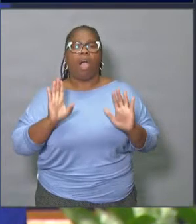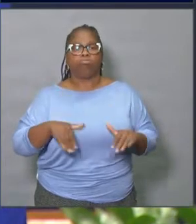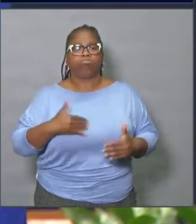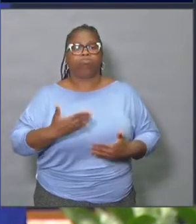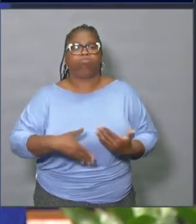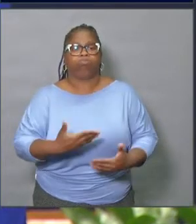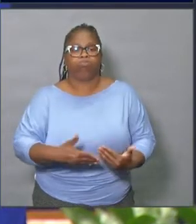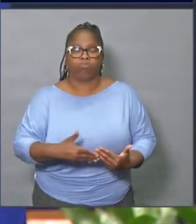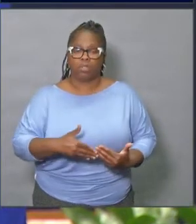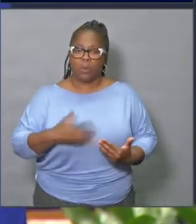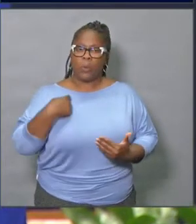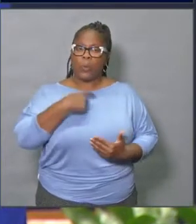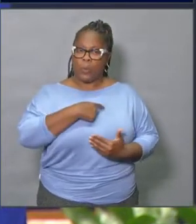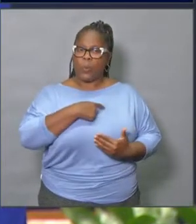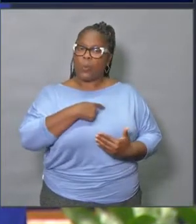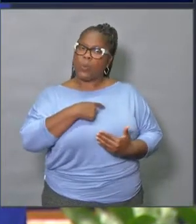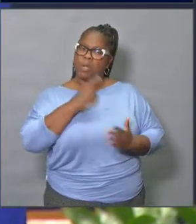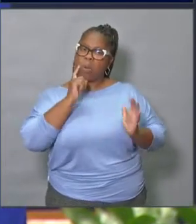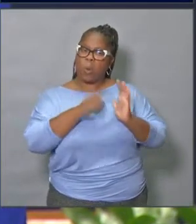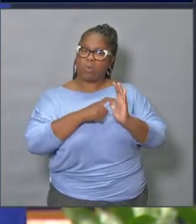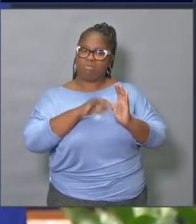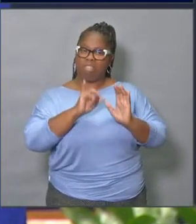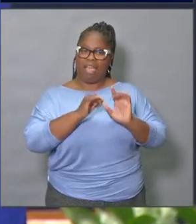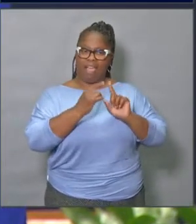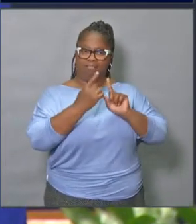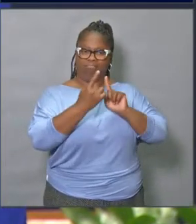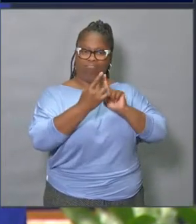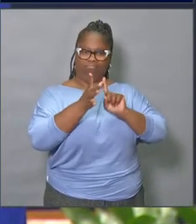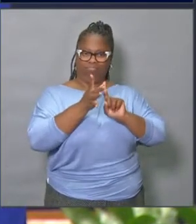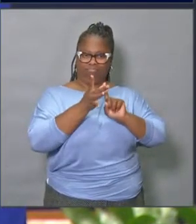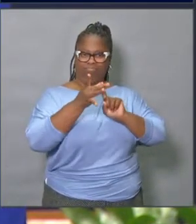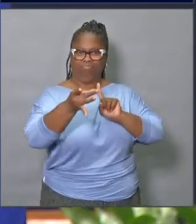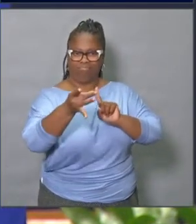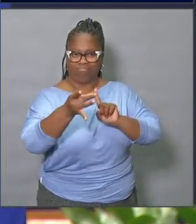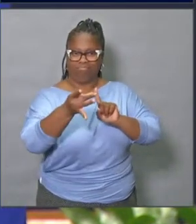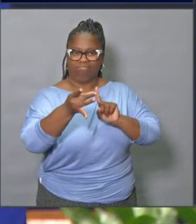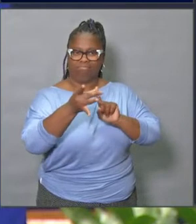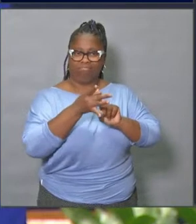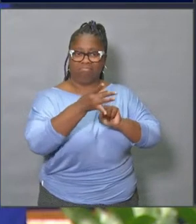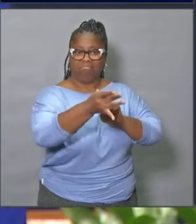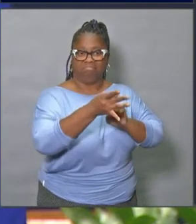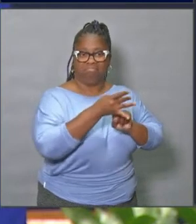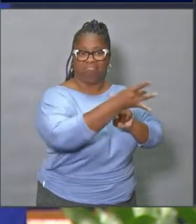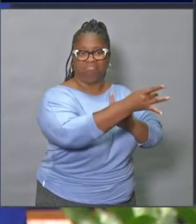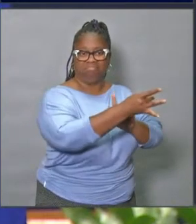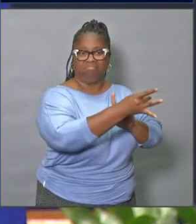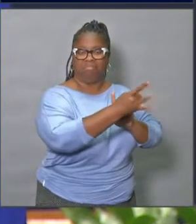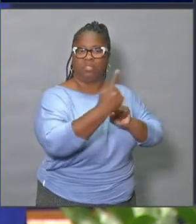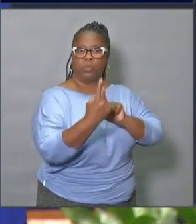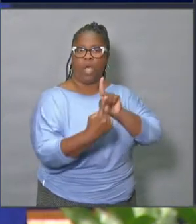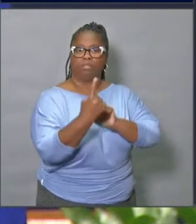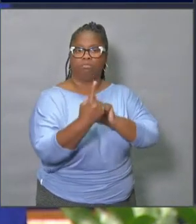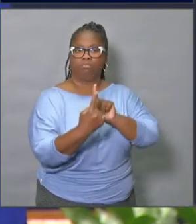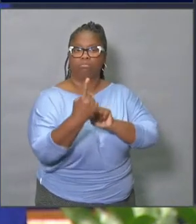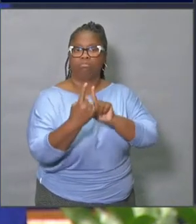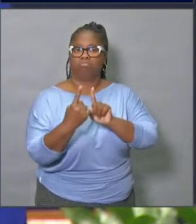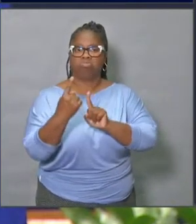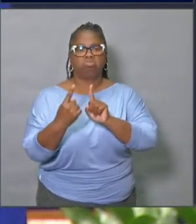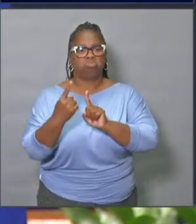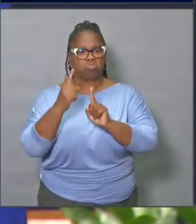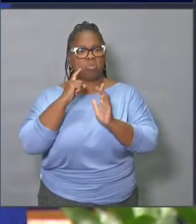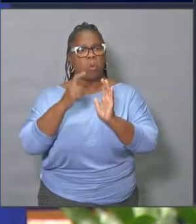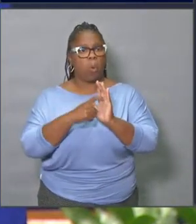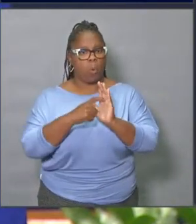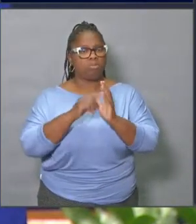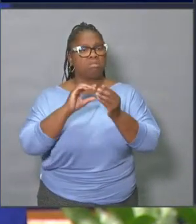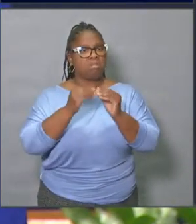R, was likely less than 1, and this was reflected in a slow decrease in cases over time. As I